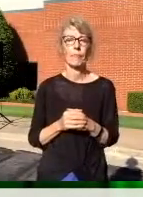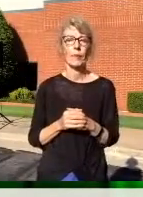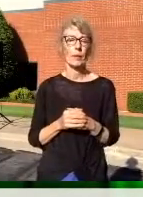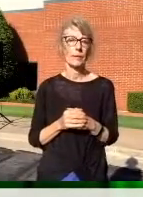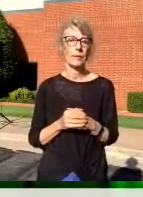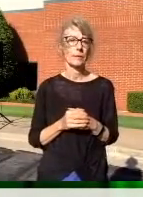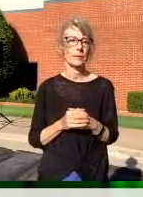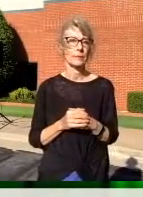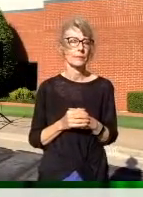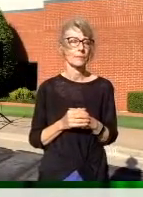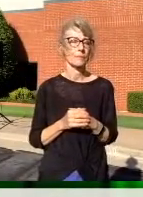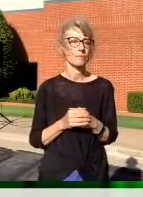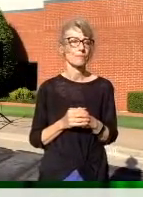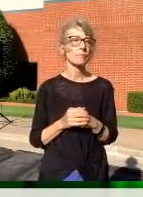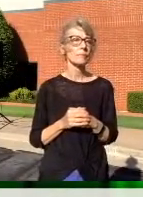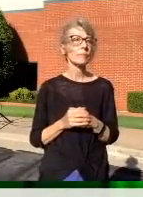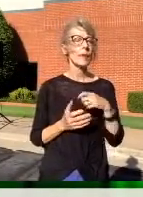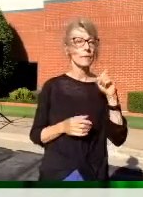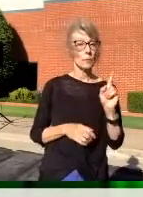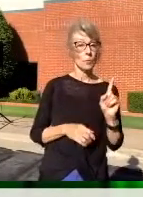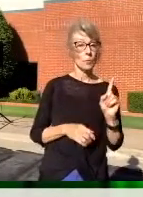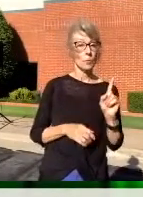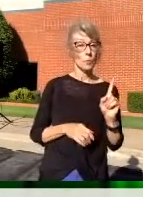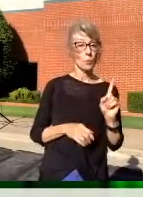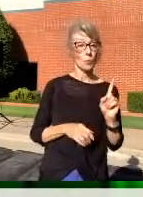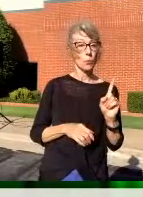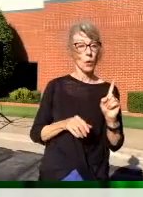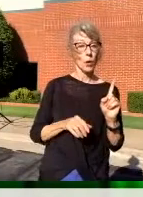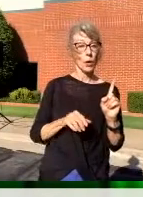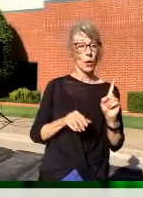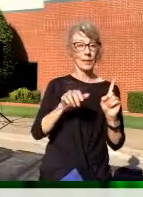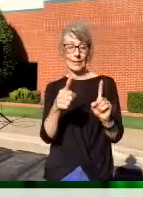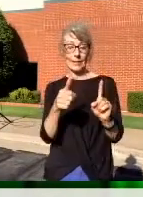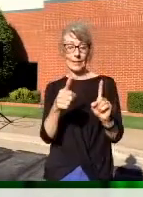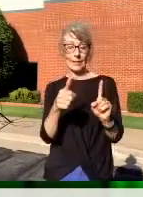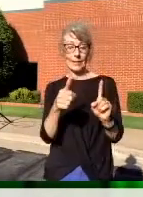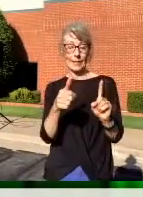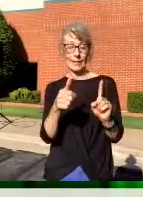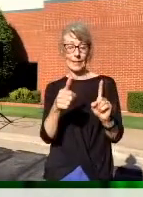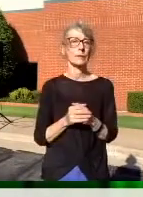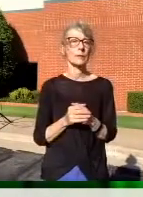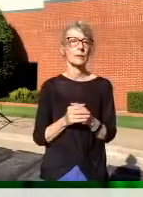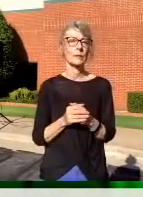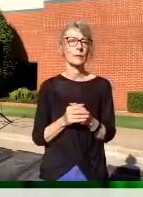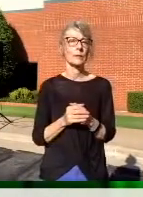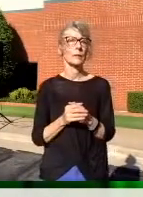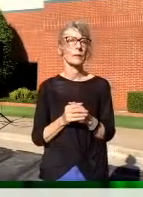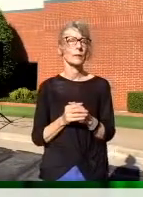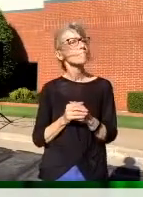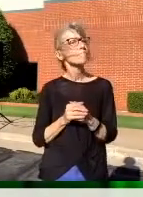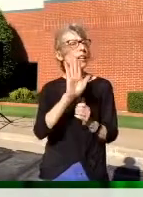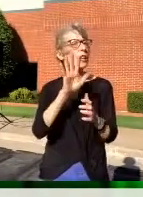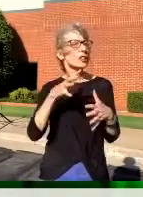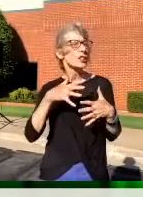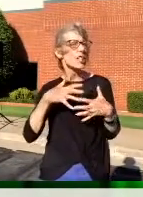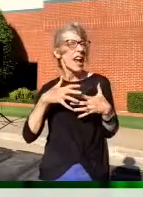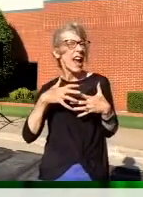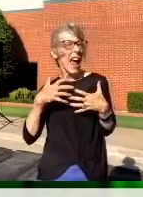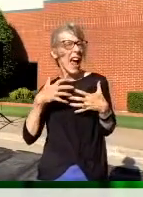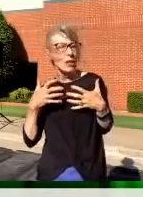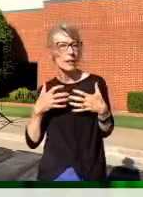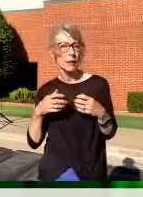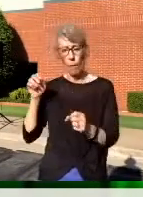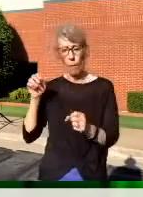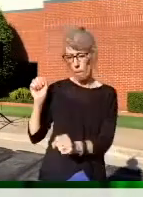show your neighbor or show me by your fingers, how angry of a person are you? 10 being you fly off the handle